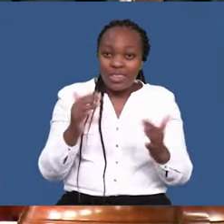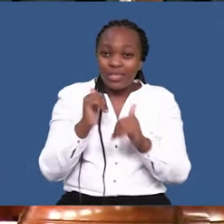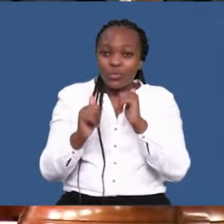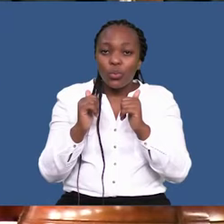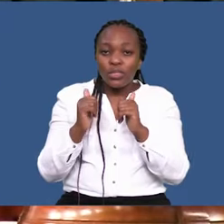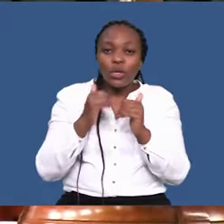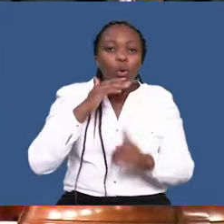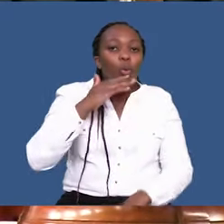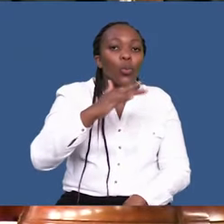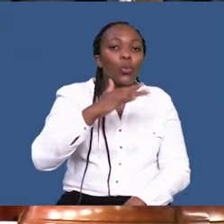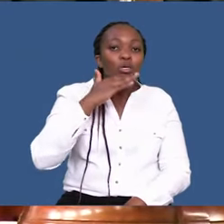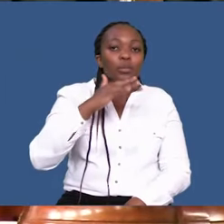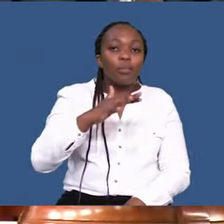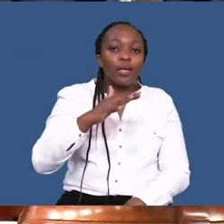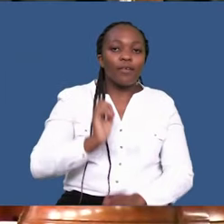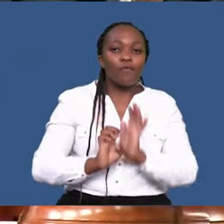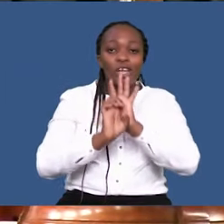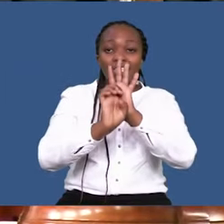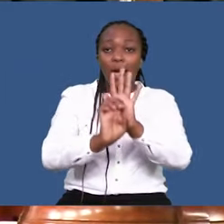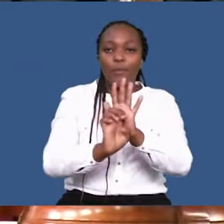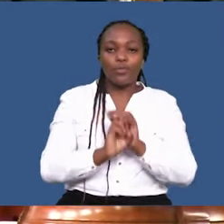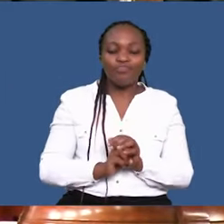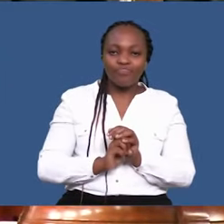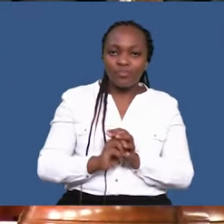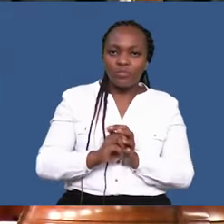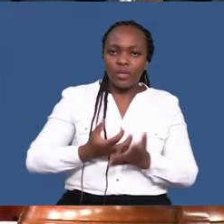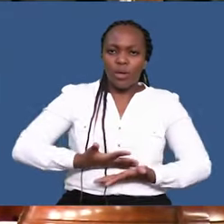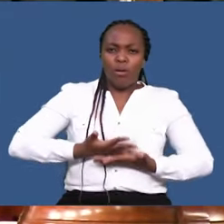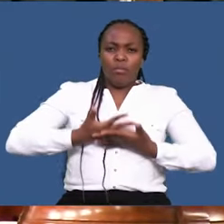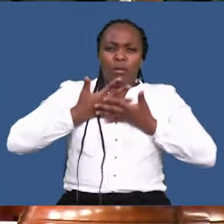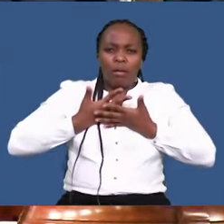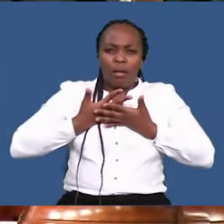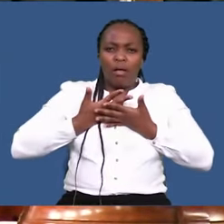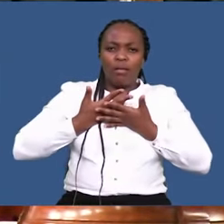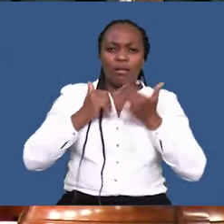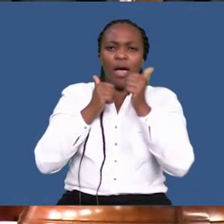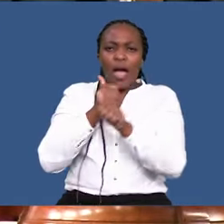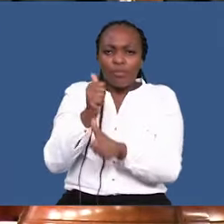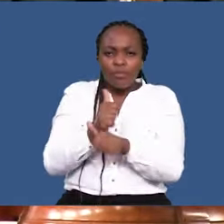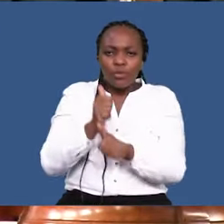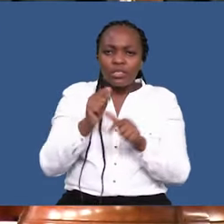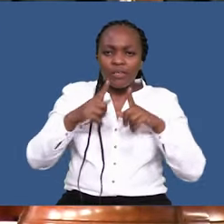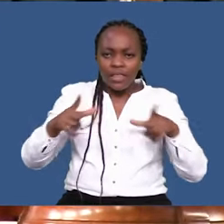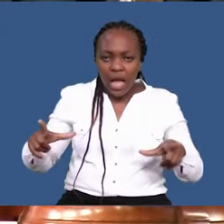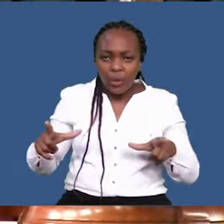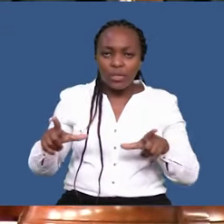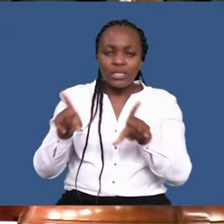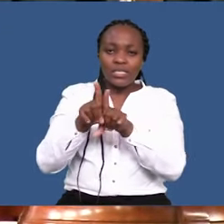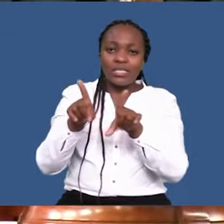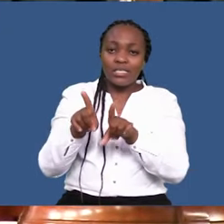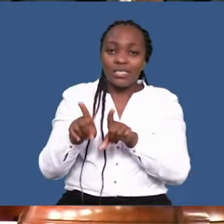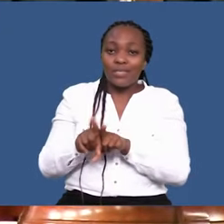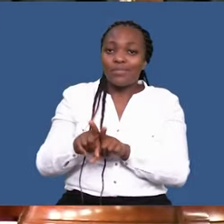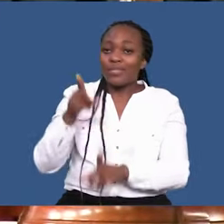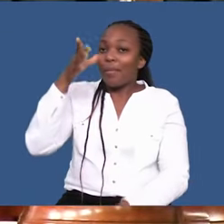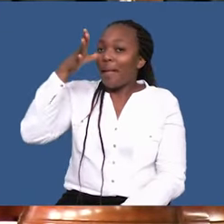says, anger, rage, malice, slander, and filthy language, and also, in later he adds,